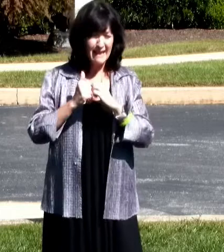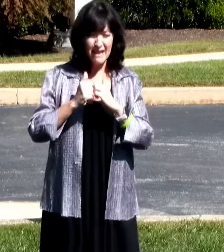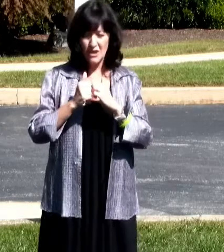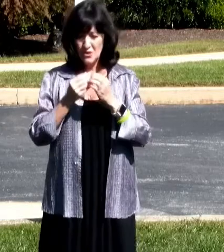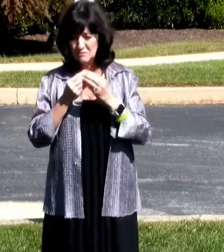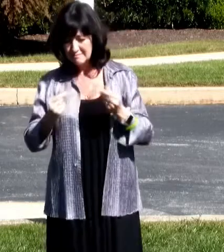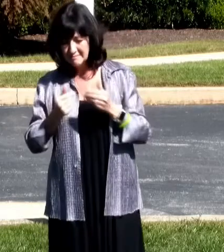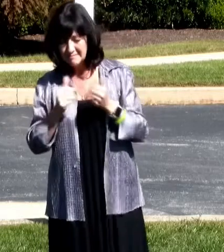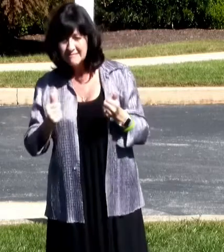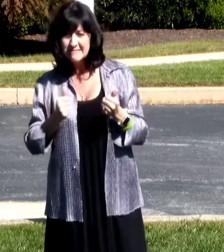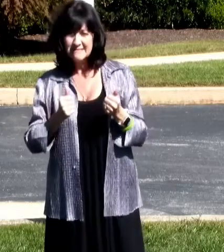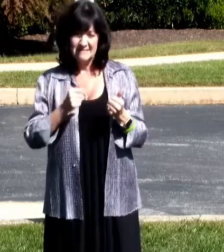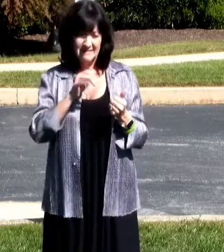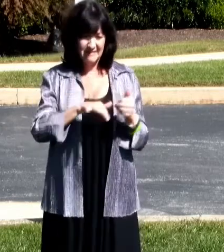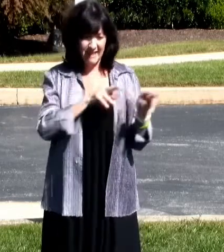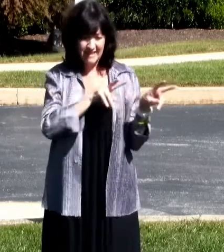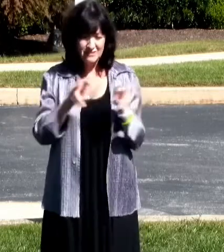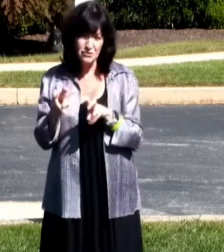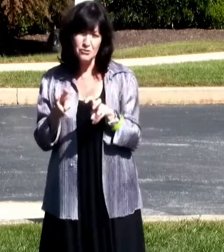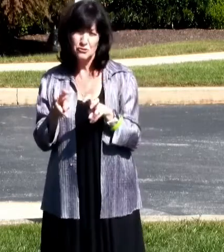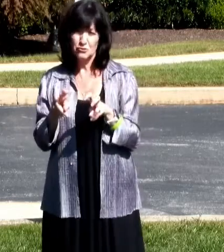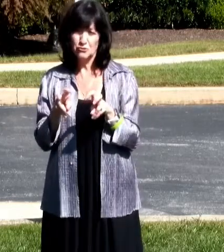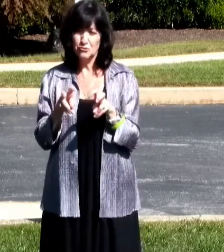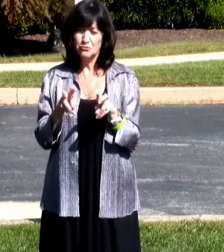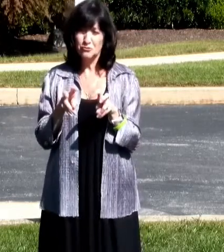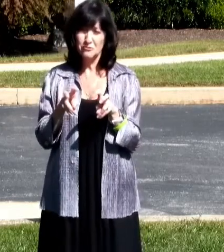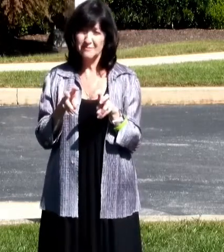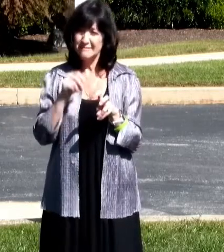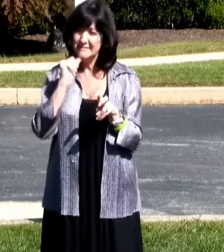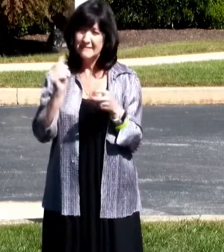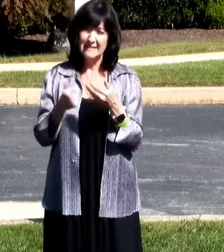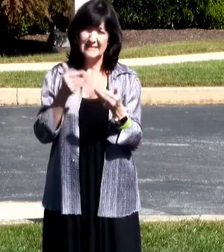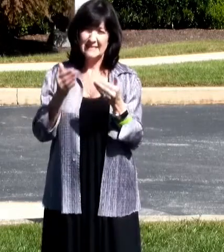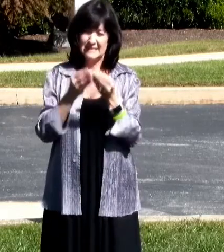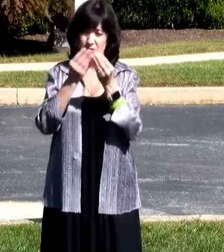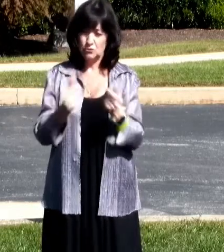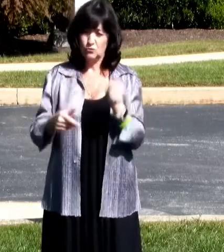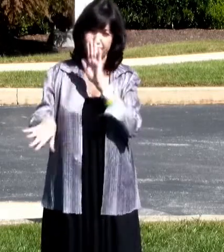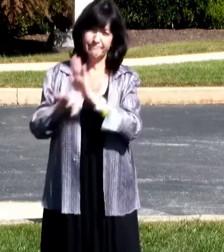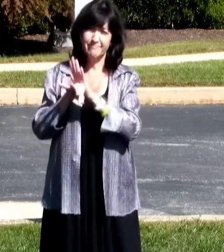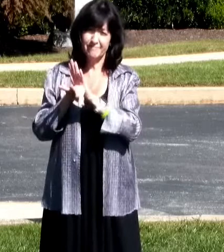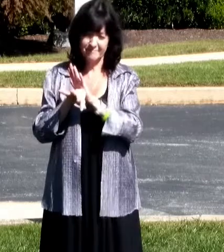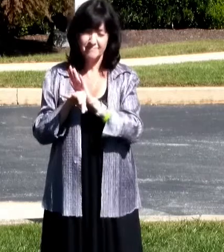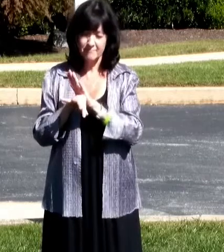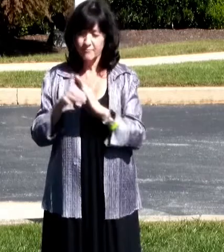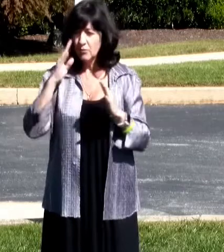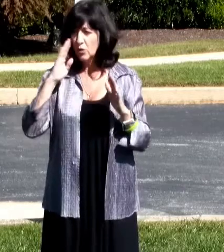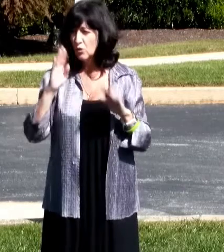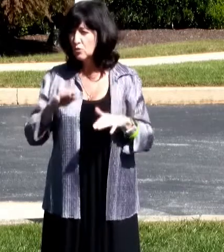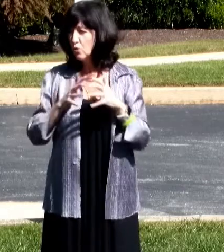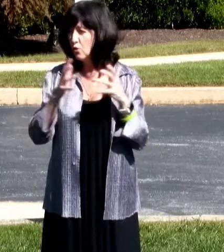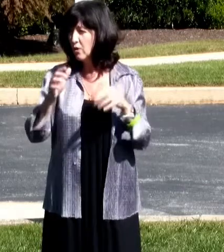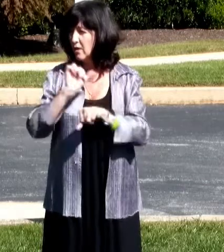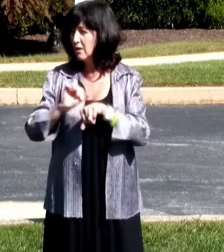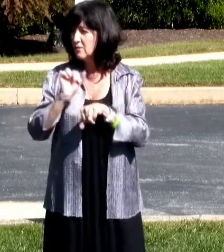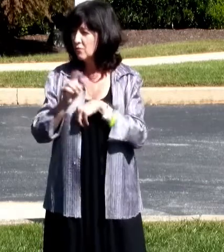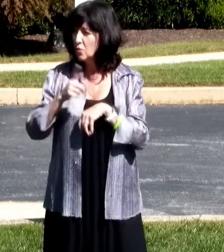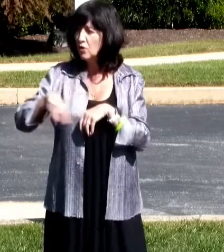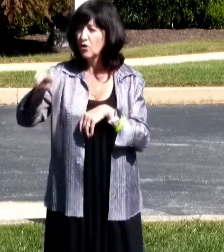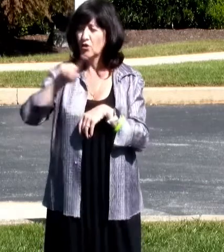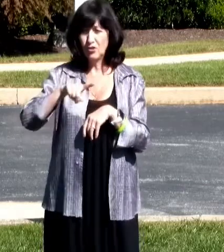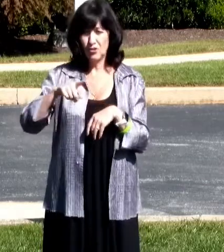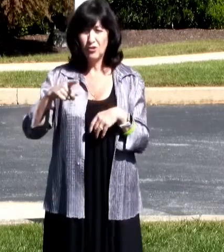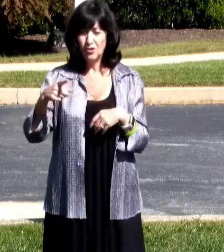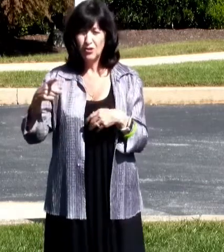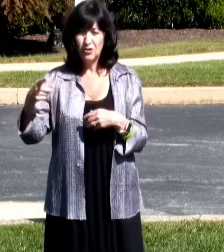but anything but supportive, given how much work he put into it, how much work all of you put into it, and how important it is